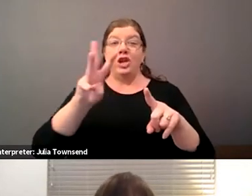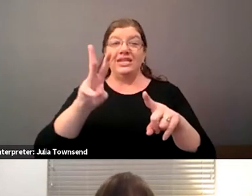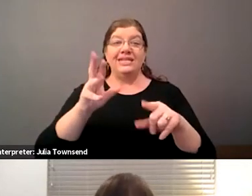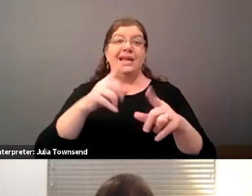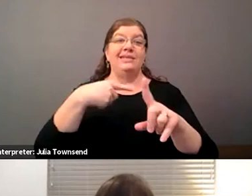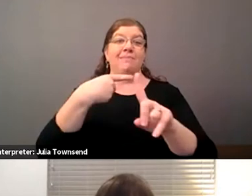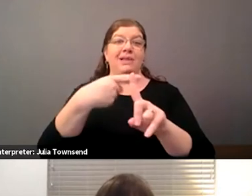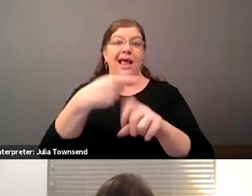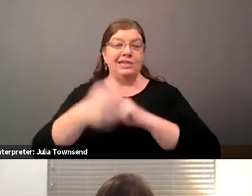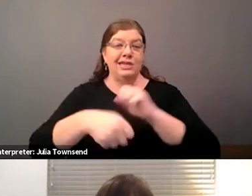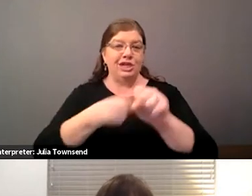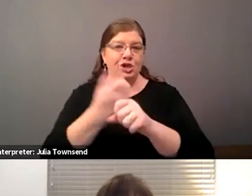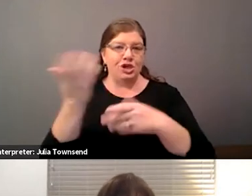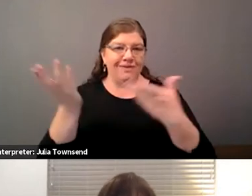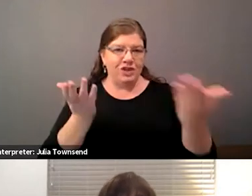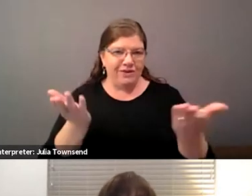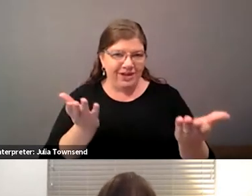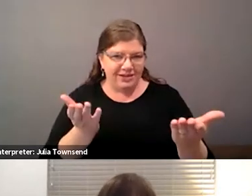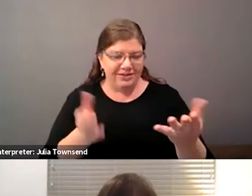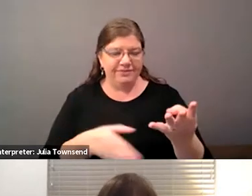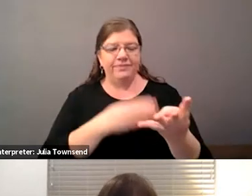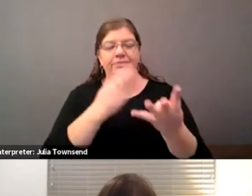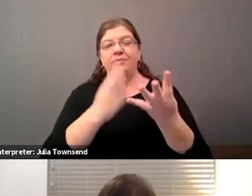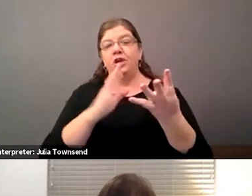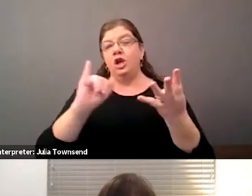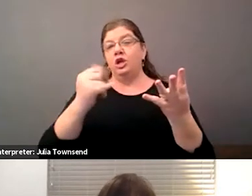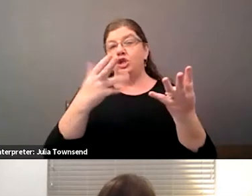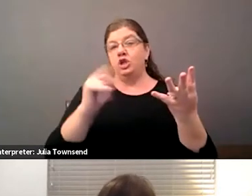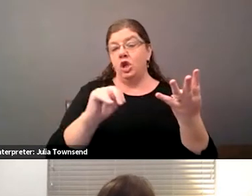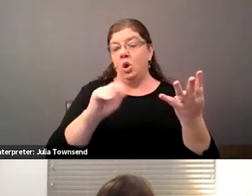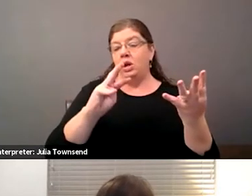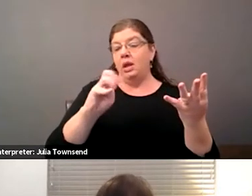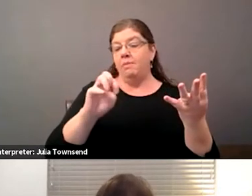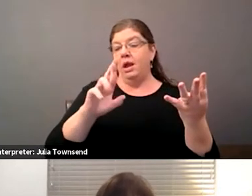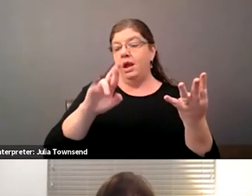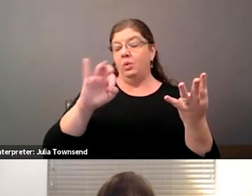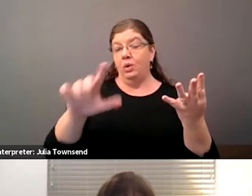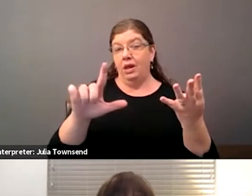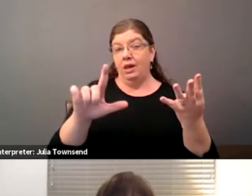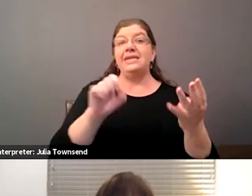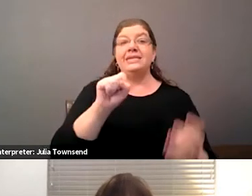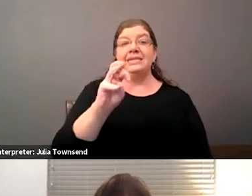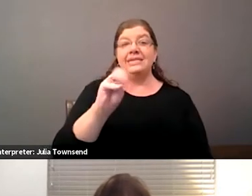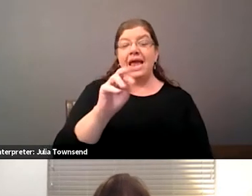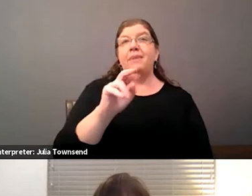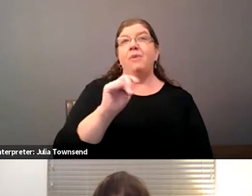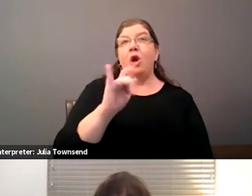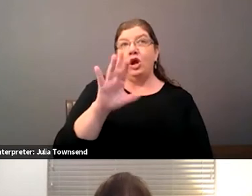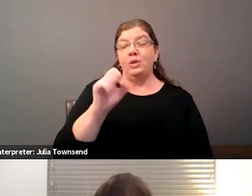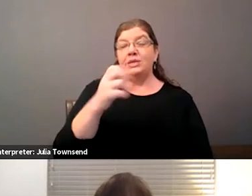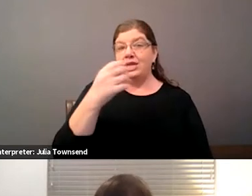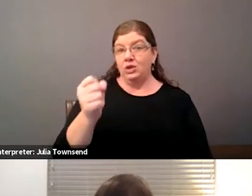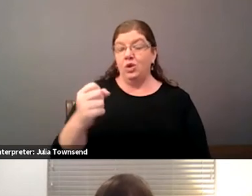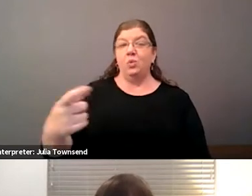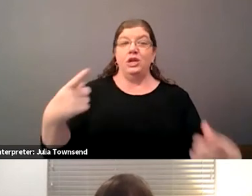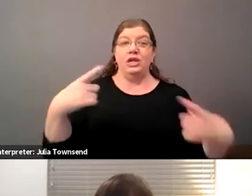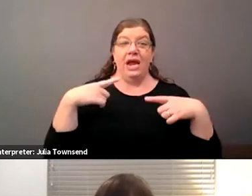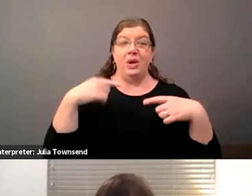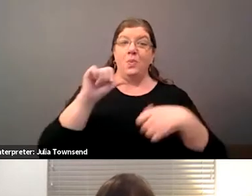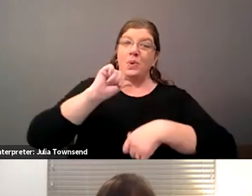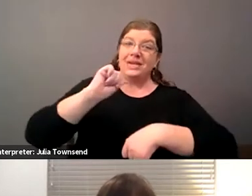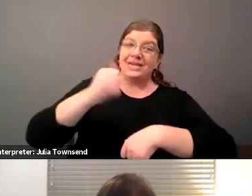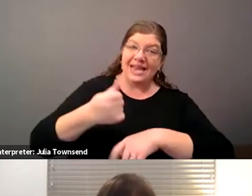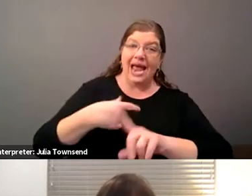years of service joan merrill at san marcos high school is retiring with 10 plus